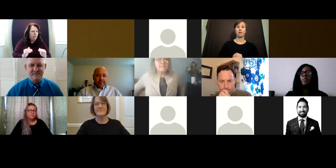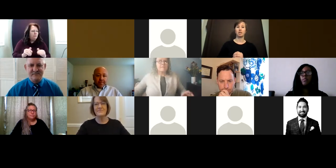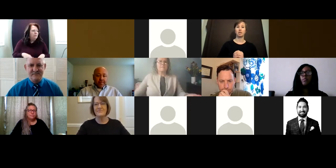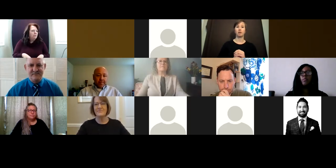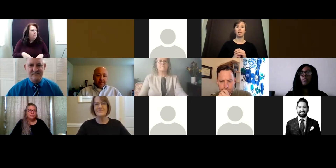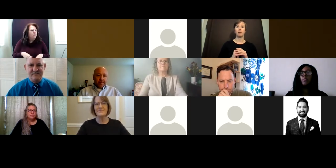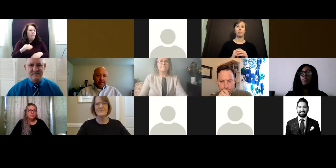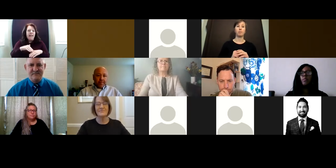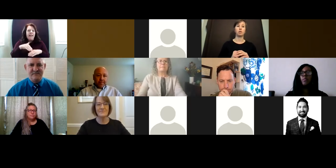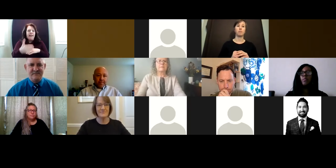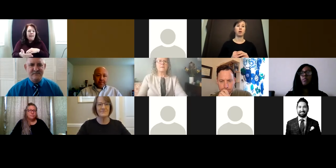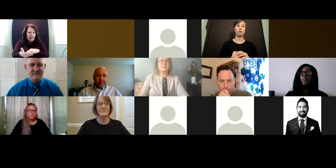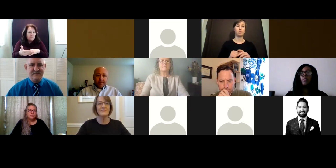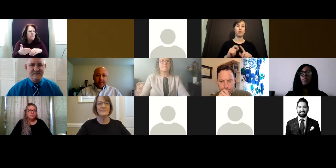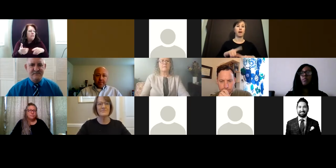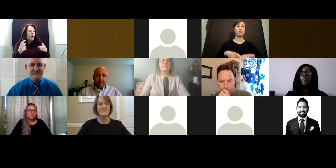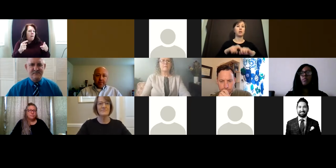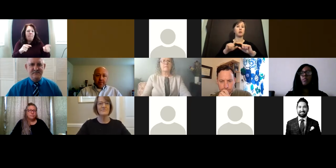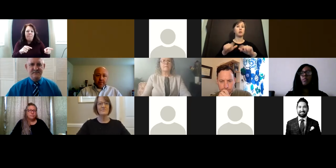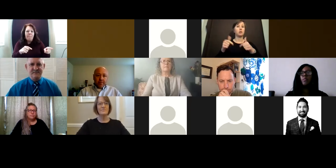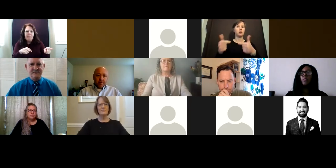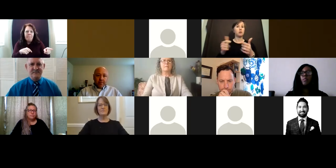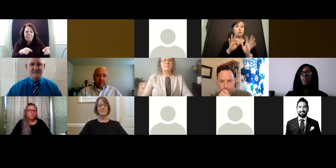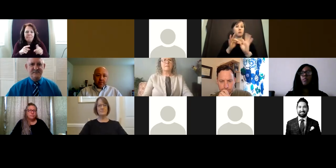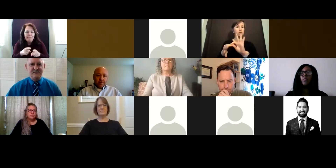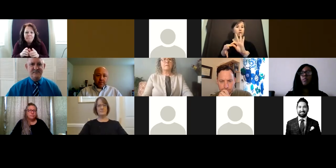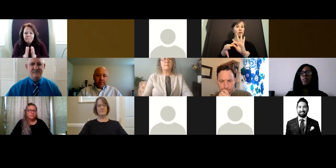So let's just all take a moment to pause for that.